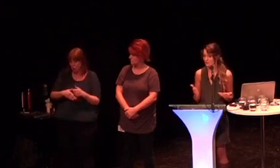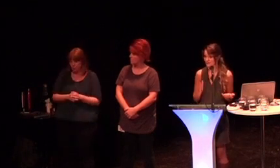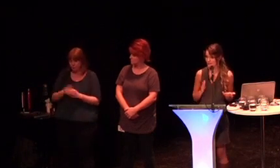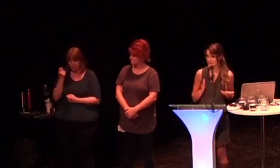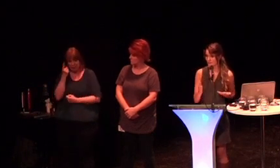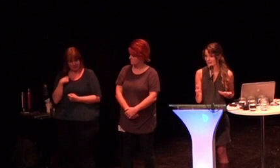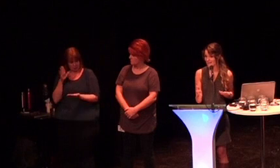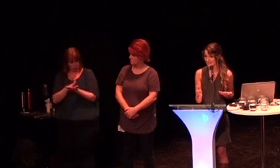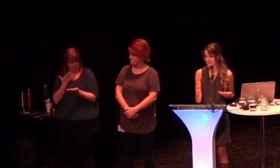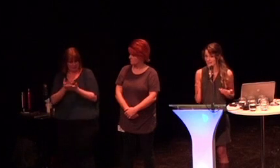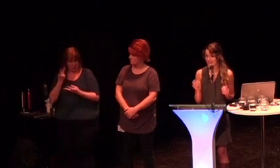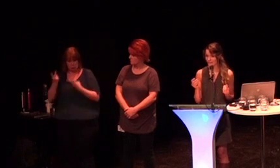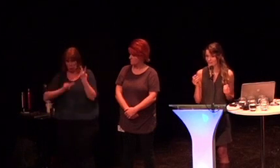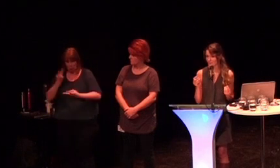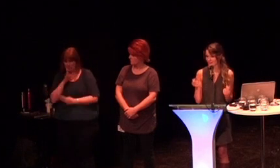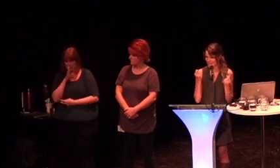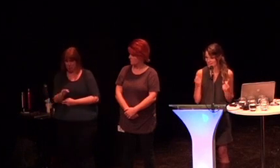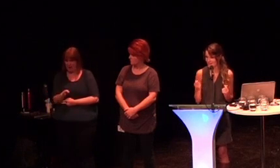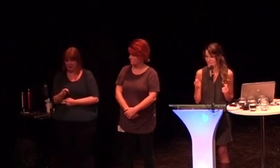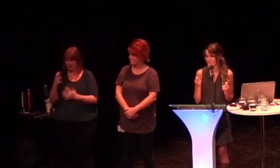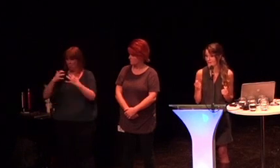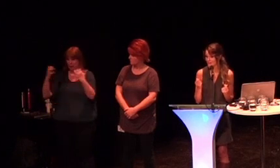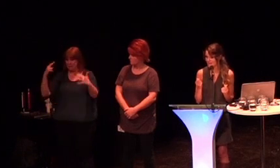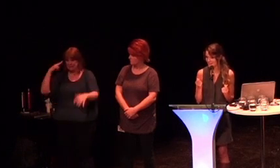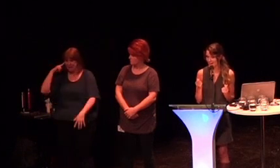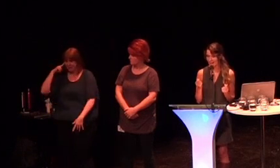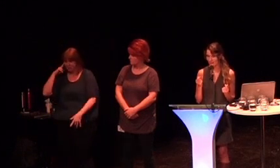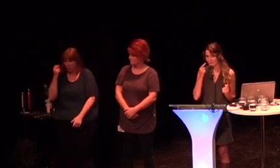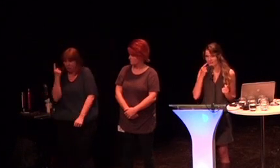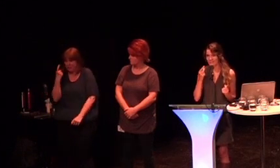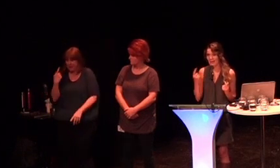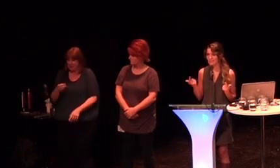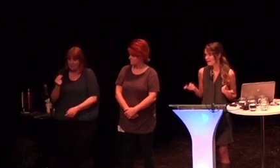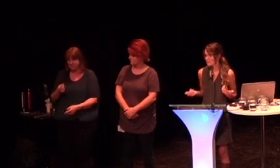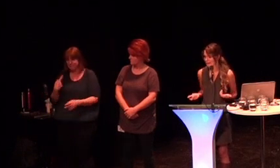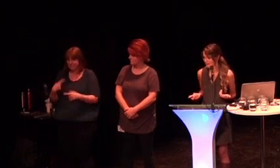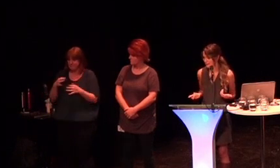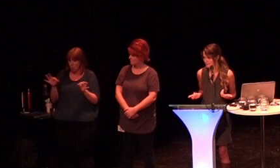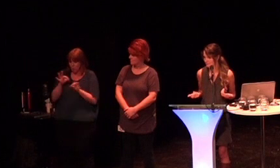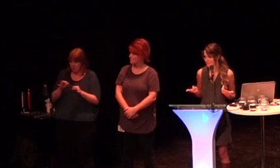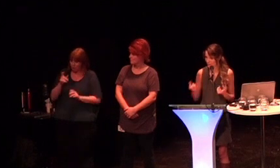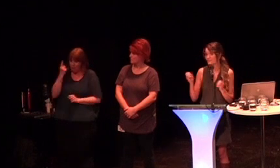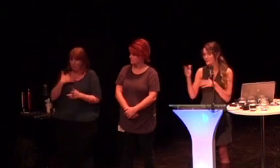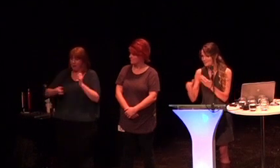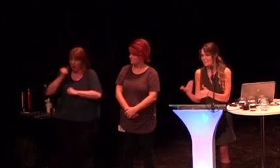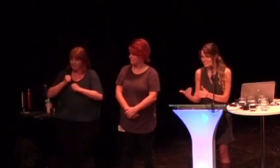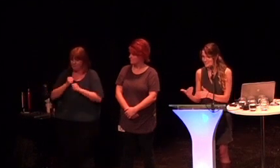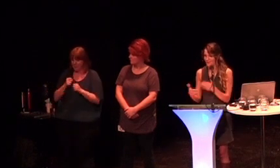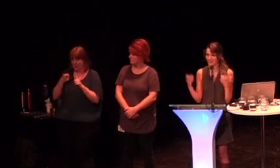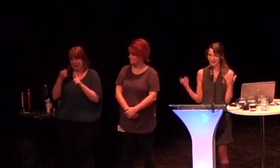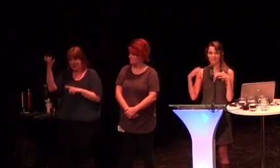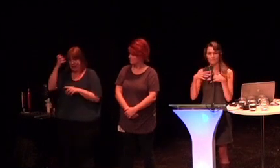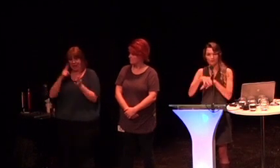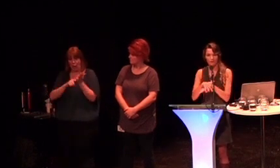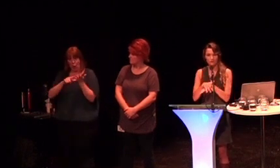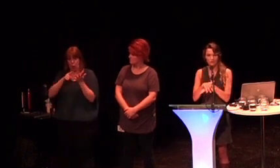translated the song directly, the deaf audience would get that same funny beat. And so I realised I had to become King Louie whilst translating the